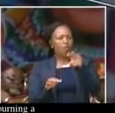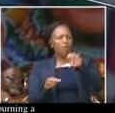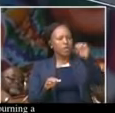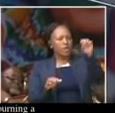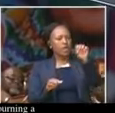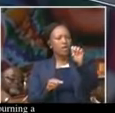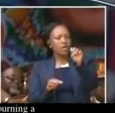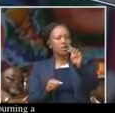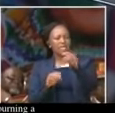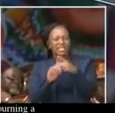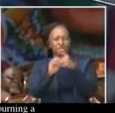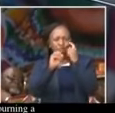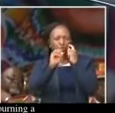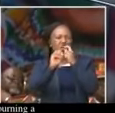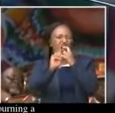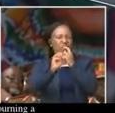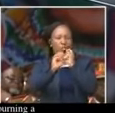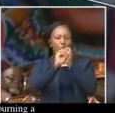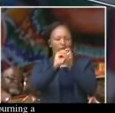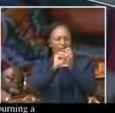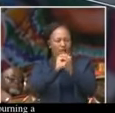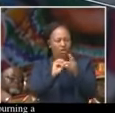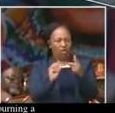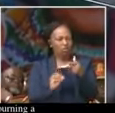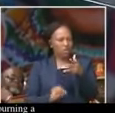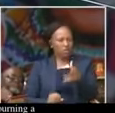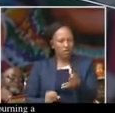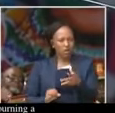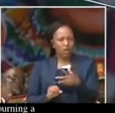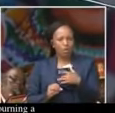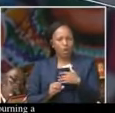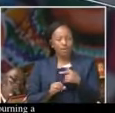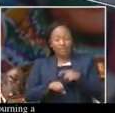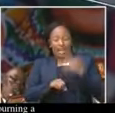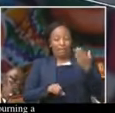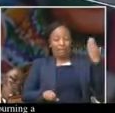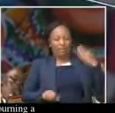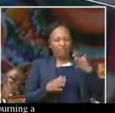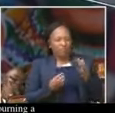here. They named their place after you when you were still alive,